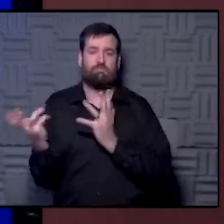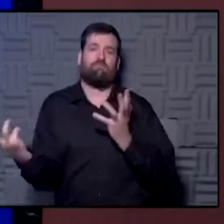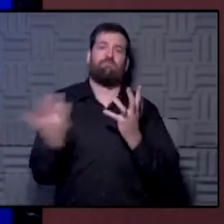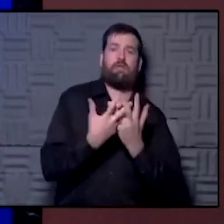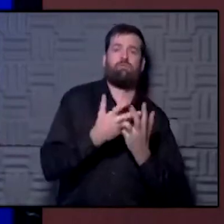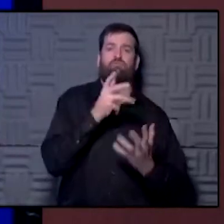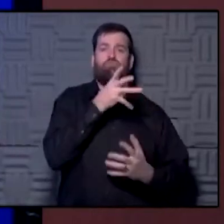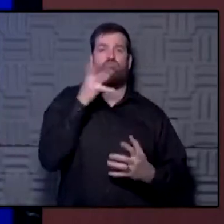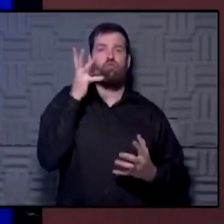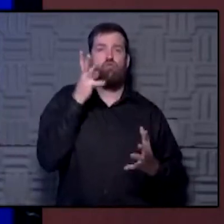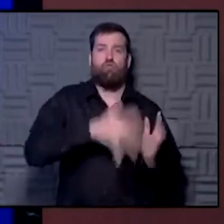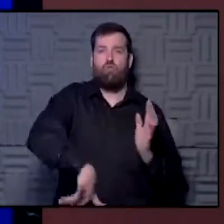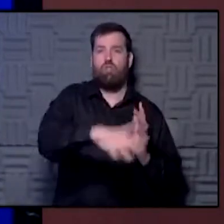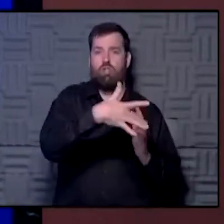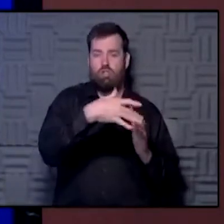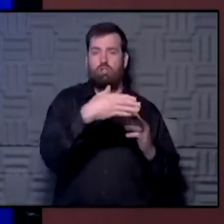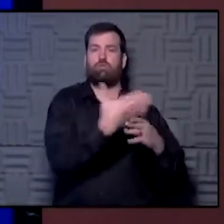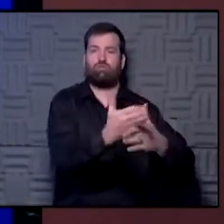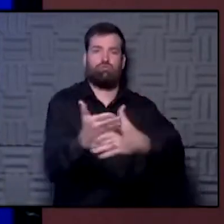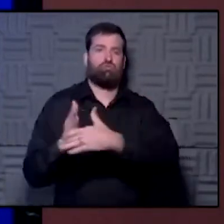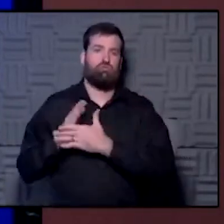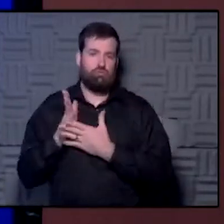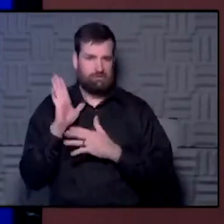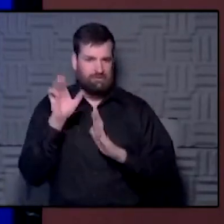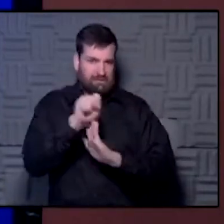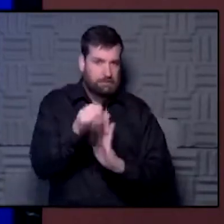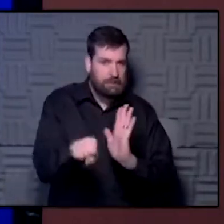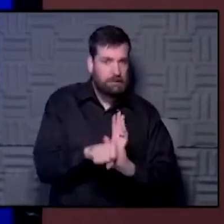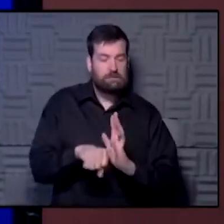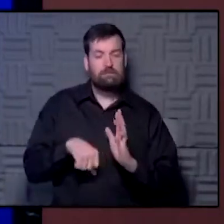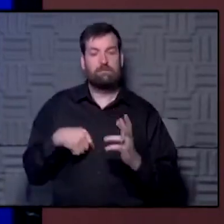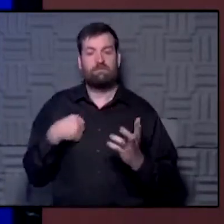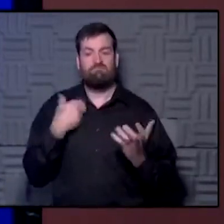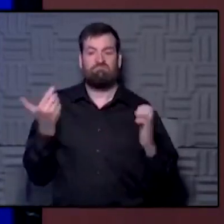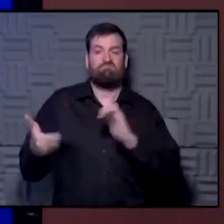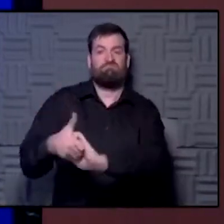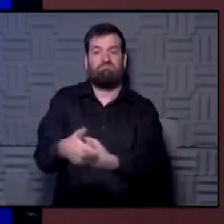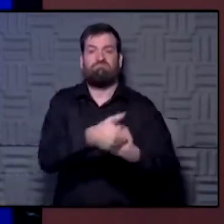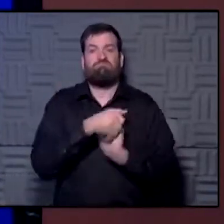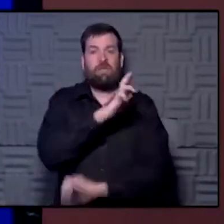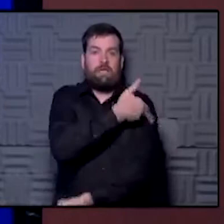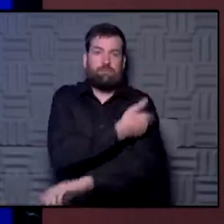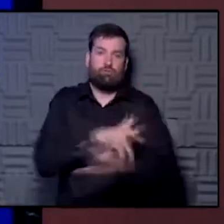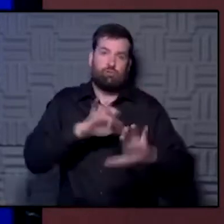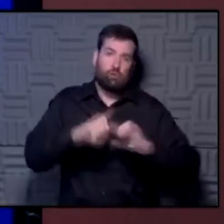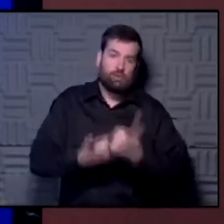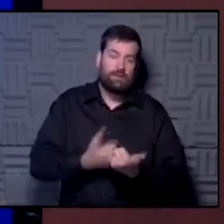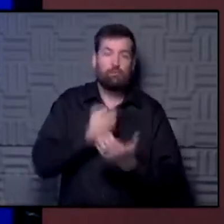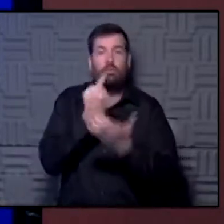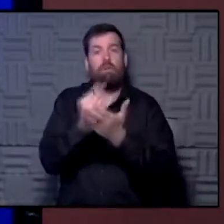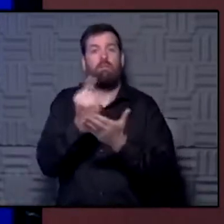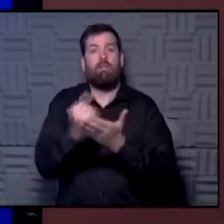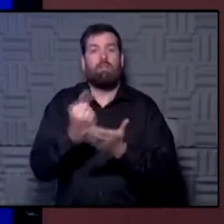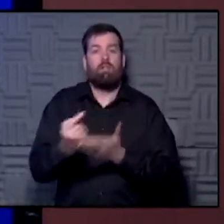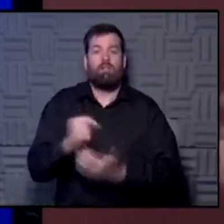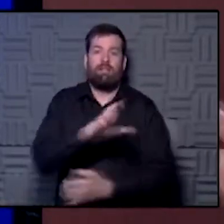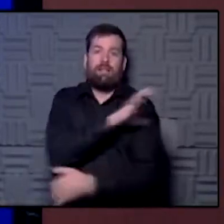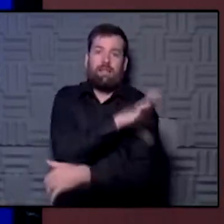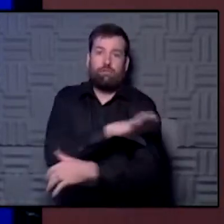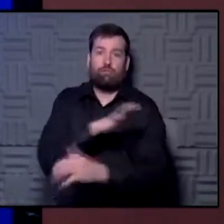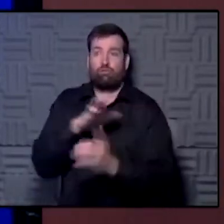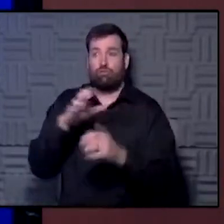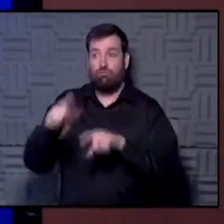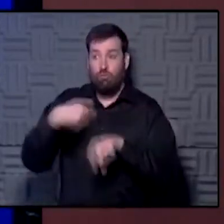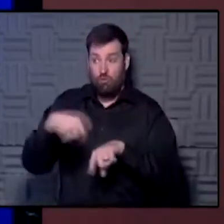rural environment and then shared it with our members all across the state. We've worked with the Hospital Association to do weekly clinician calls with